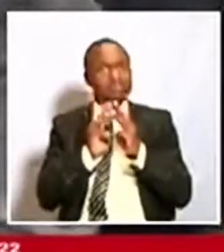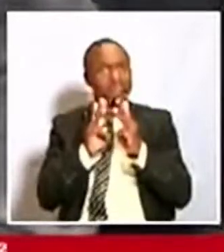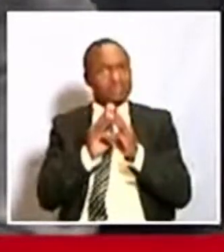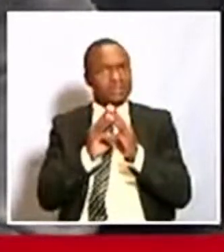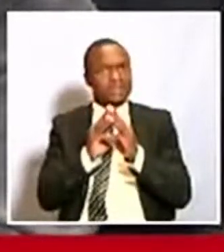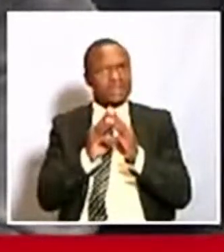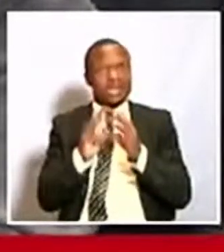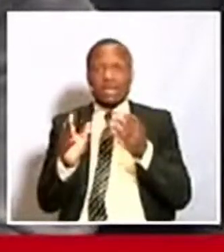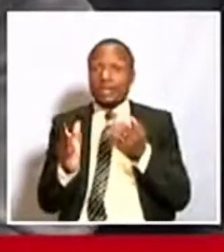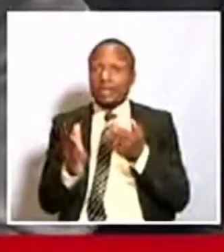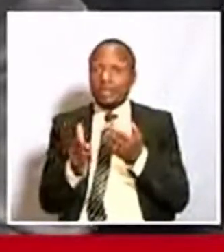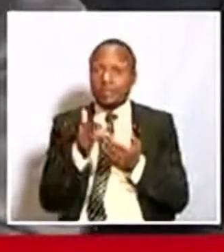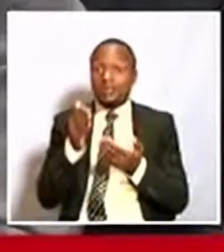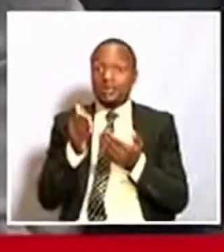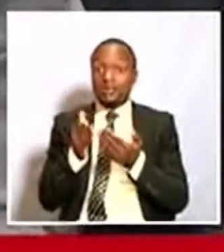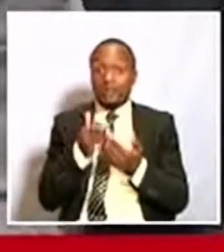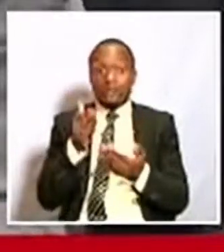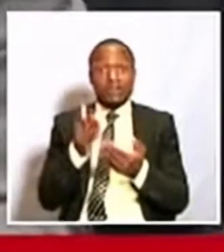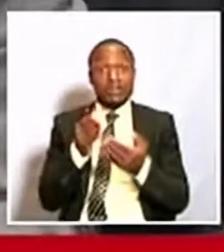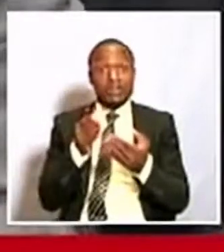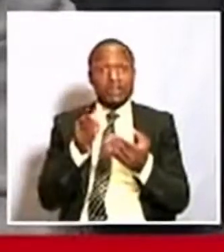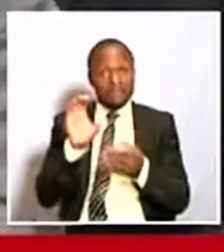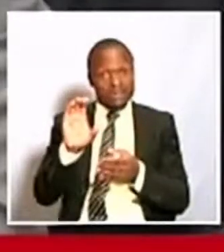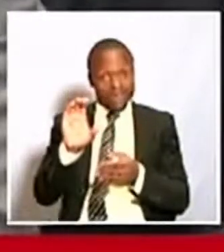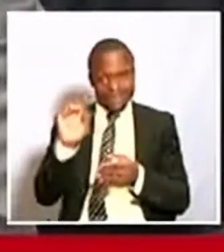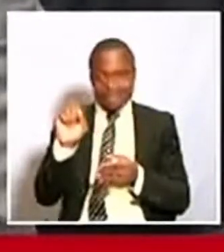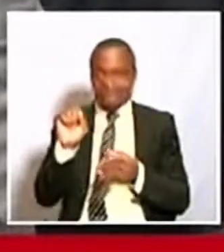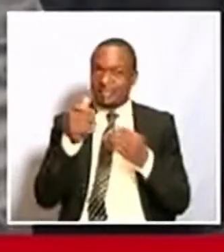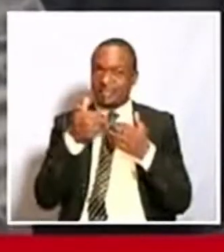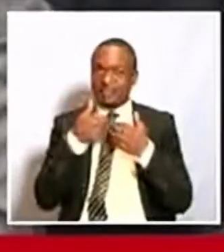The comfort that the council secretary has is very dangerous, Chairperson.